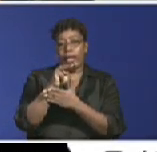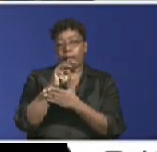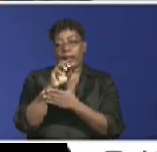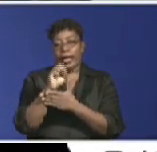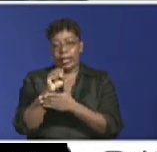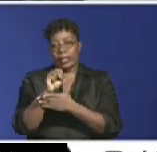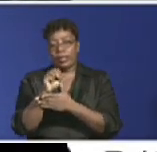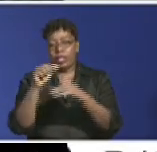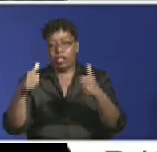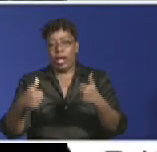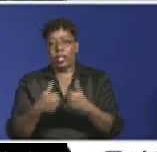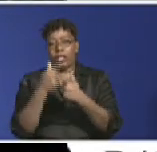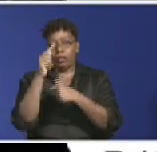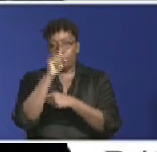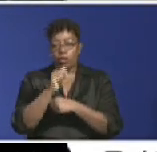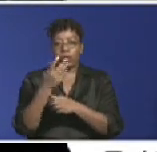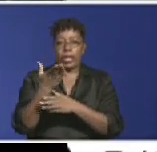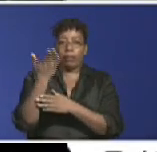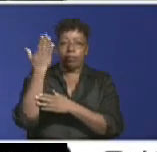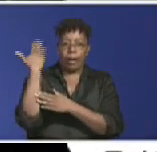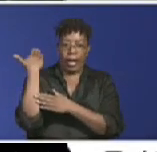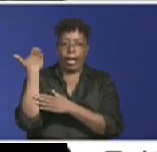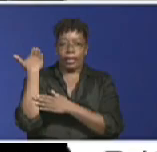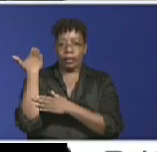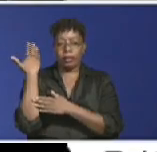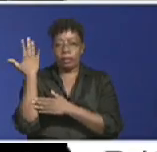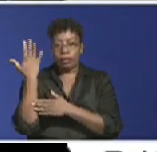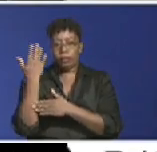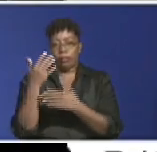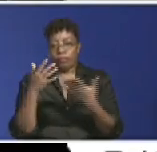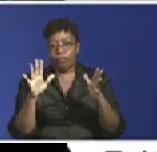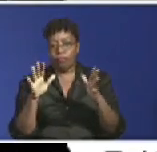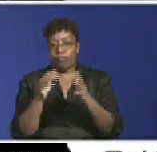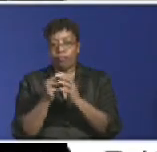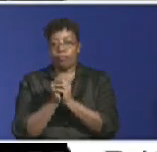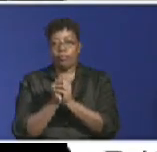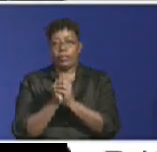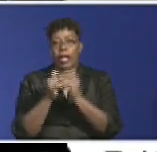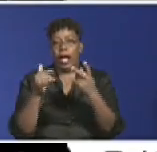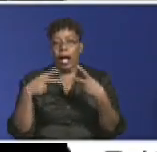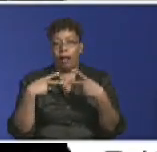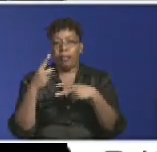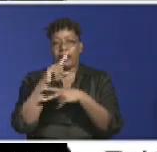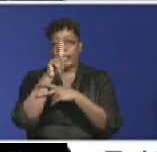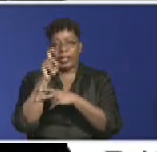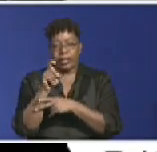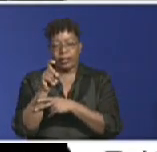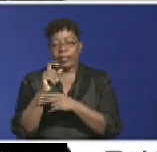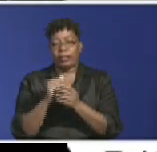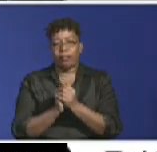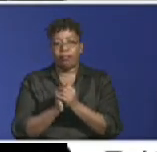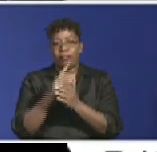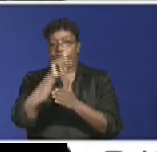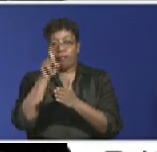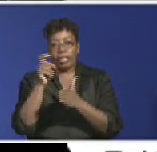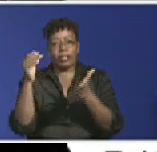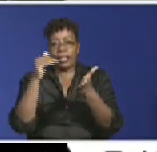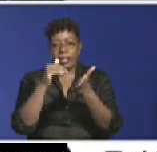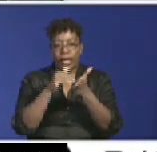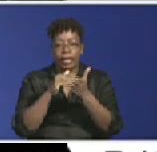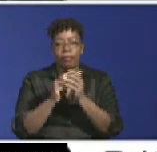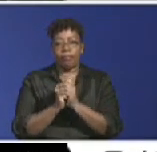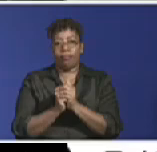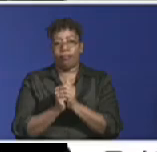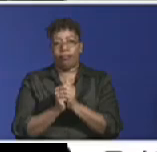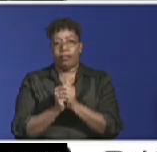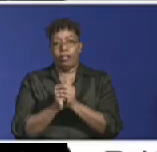The challenges of Tuesday past are behind us. It has been tested and retested to determine